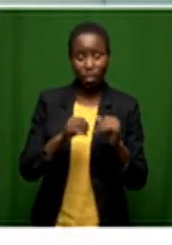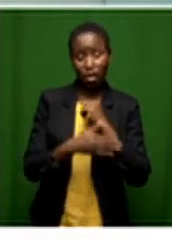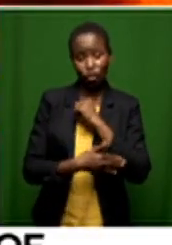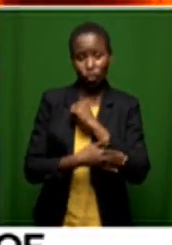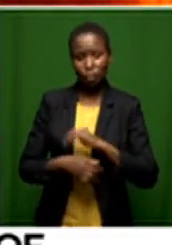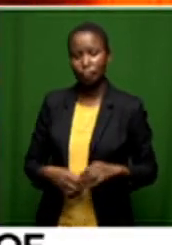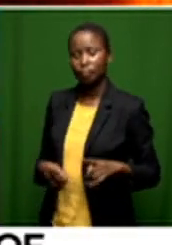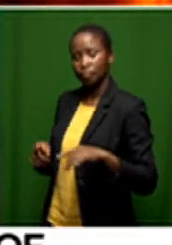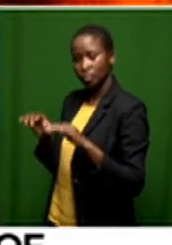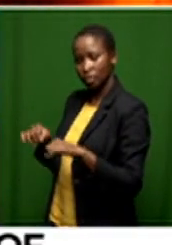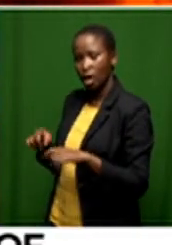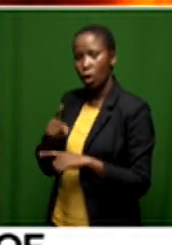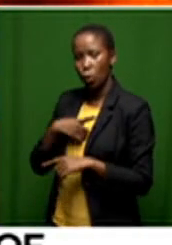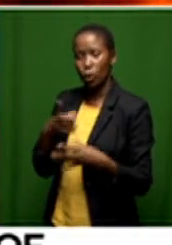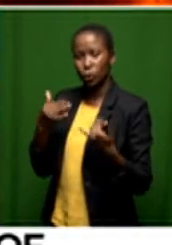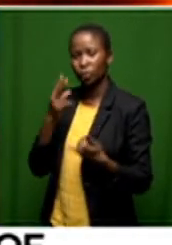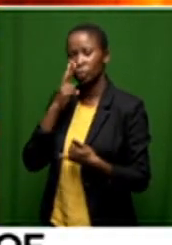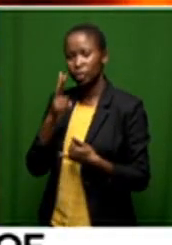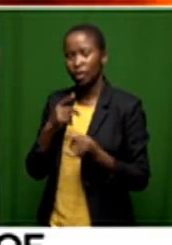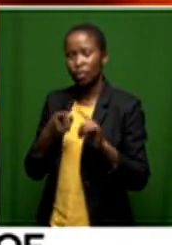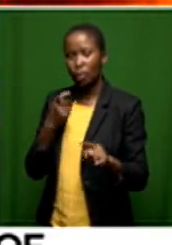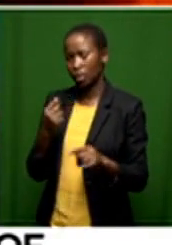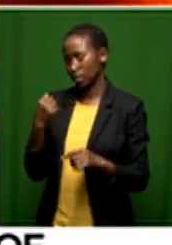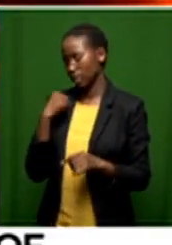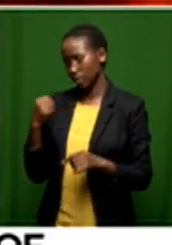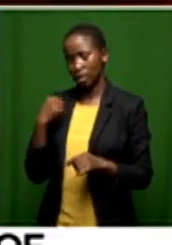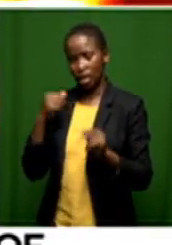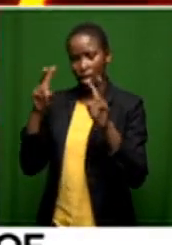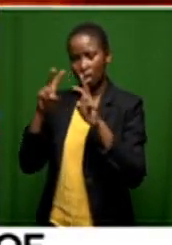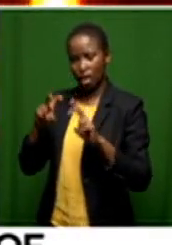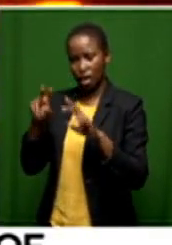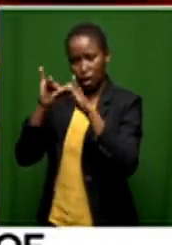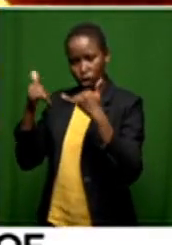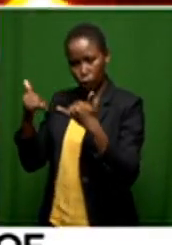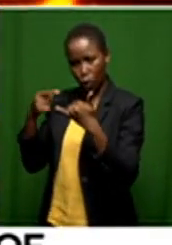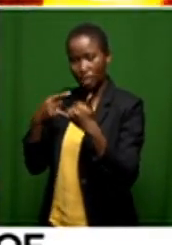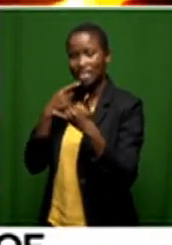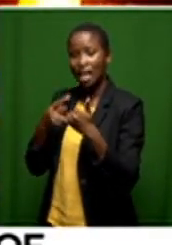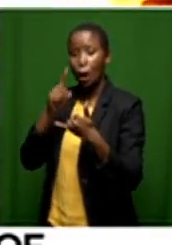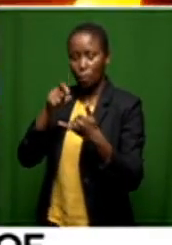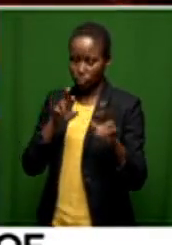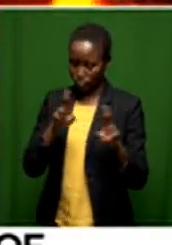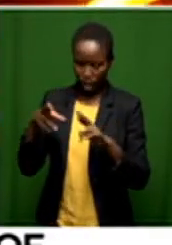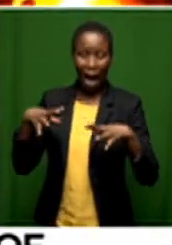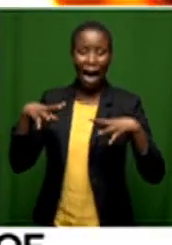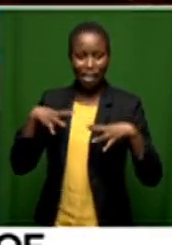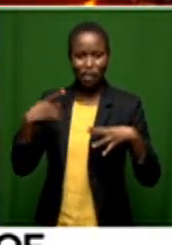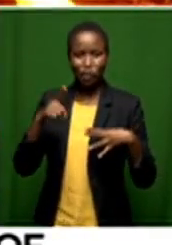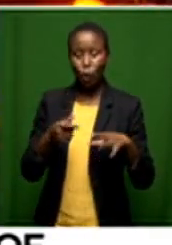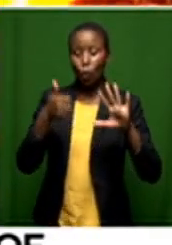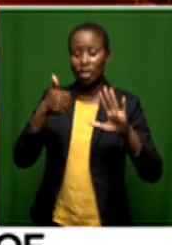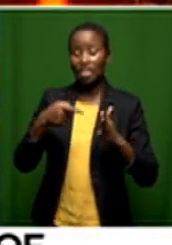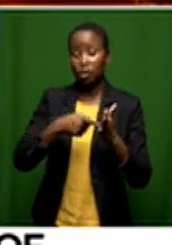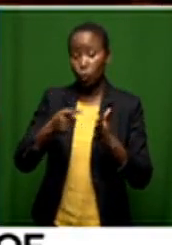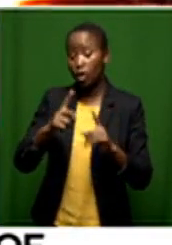headlines, particularly when you look today after the briefing from Eskom yesterday about saying get ready for the next 6 weeks